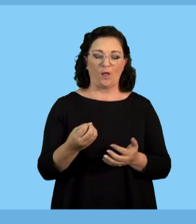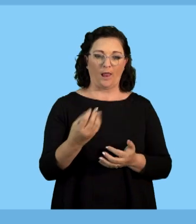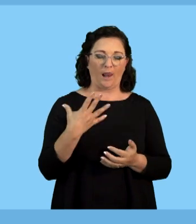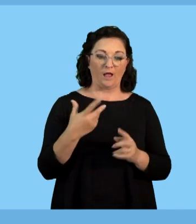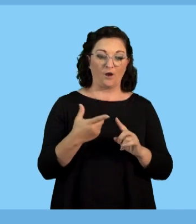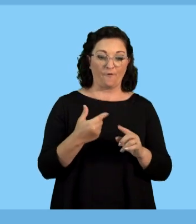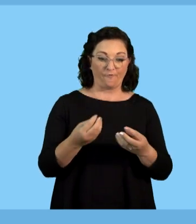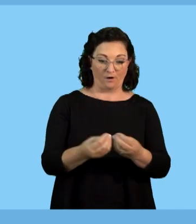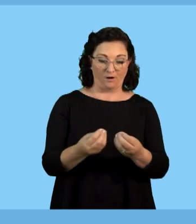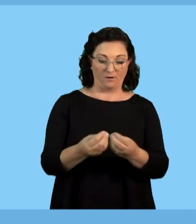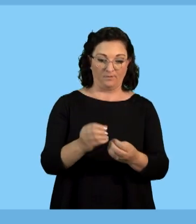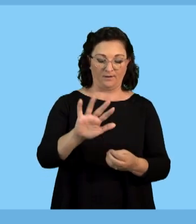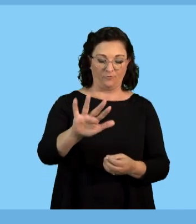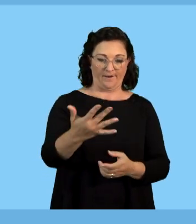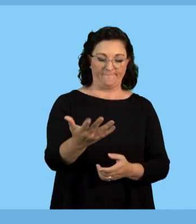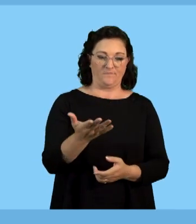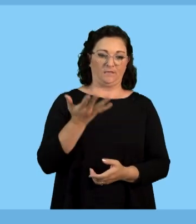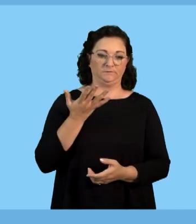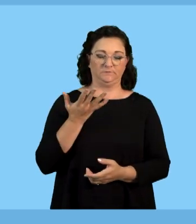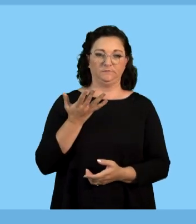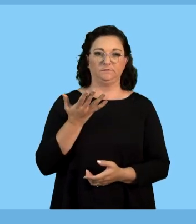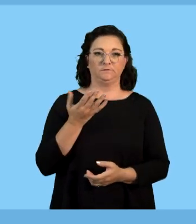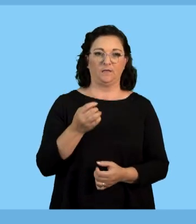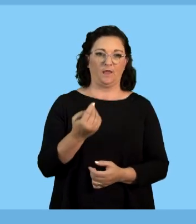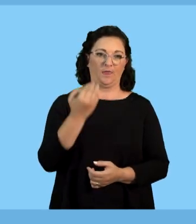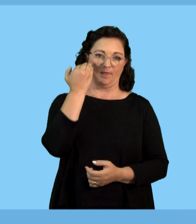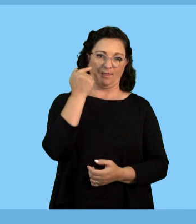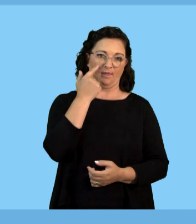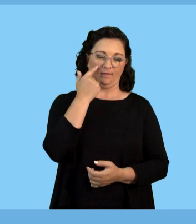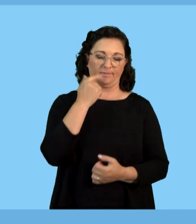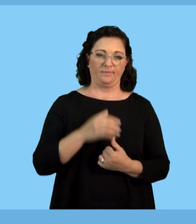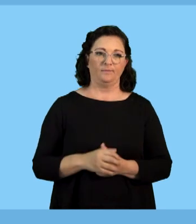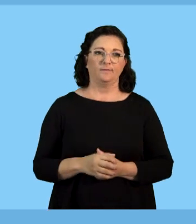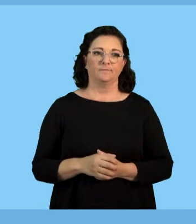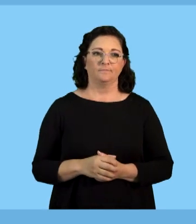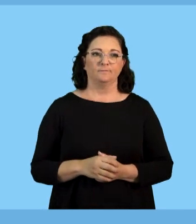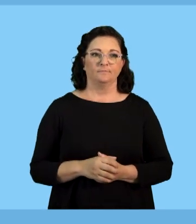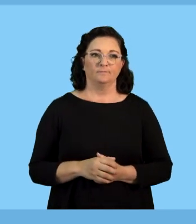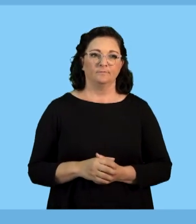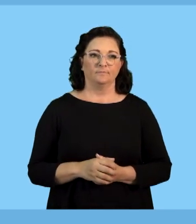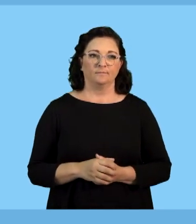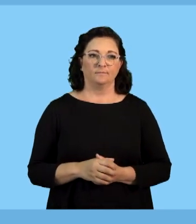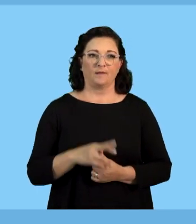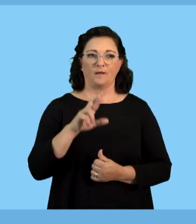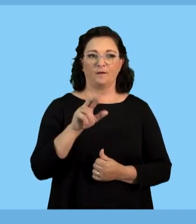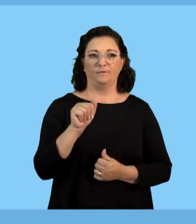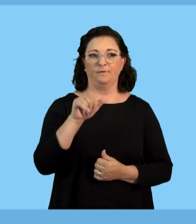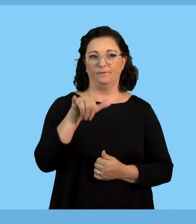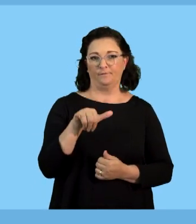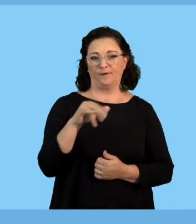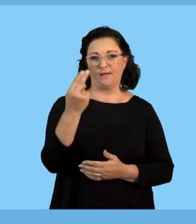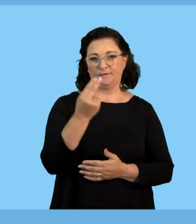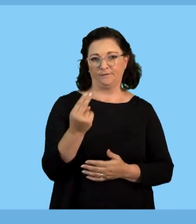by light from the source, and it's going to be reflecting off a surface and back into our eyes. So now, A ray diagram